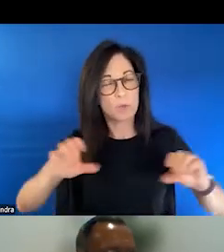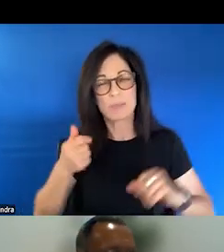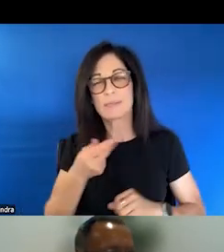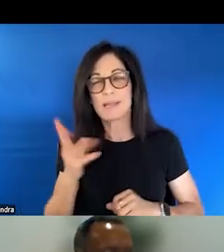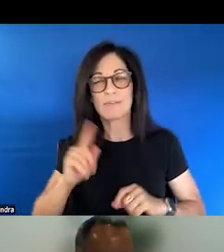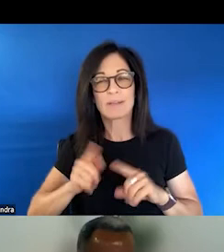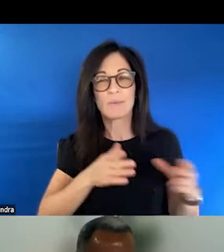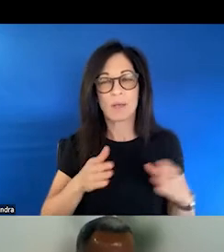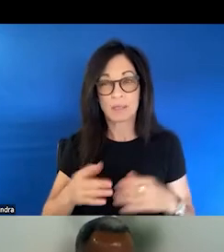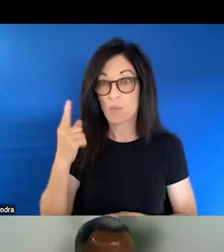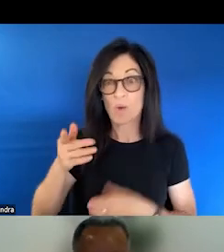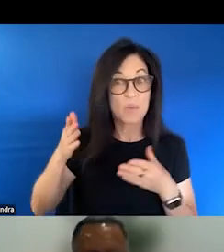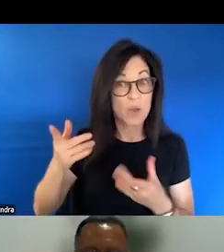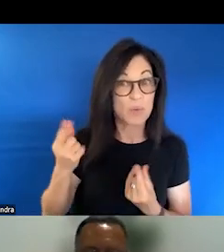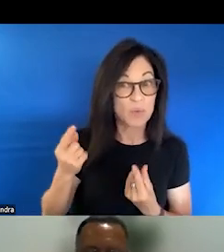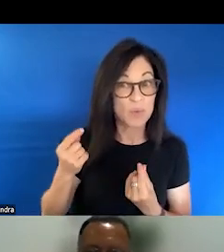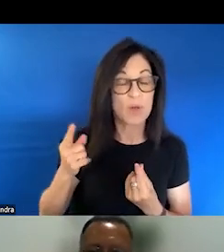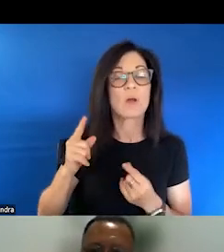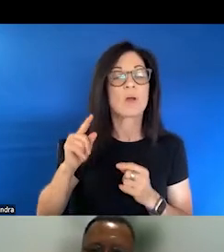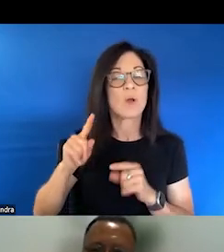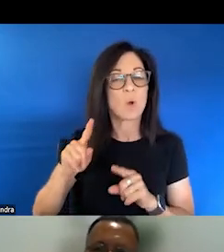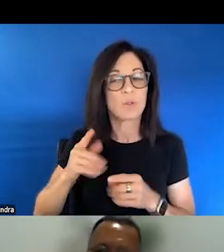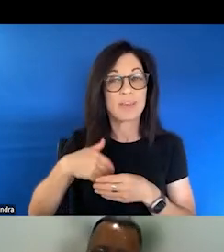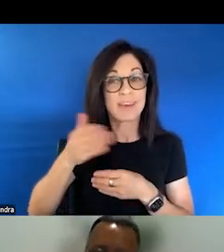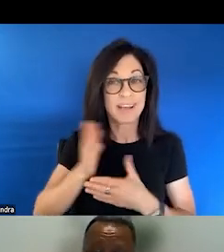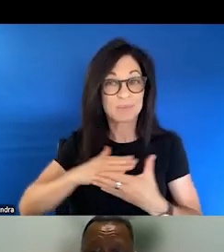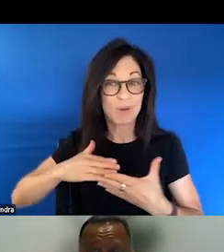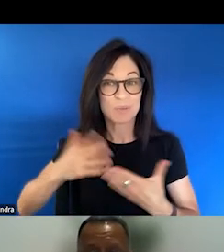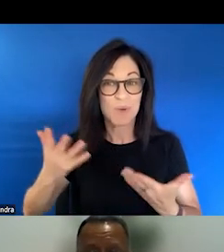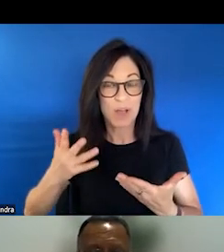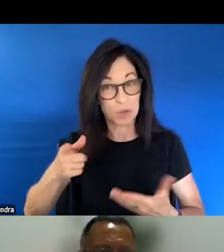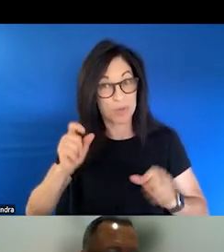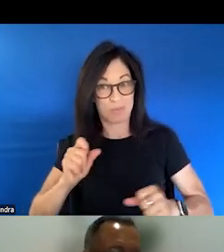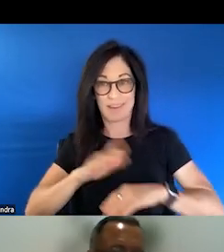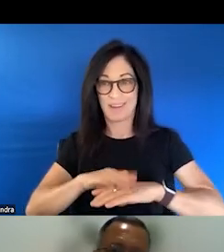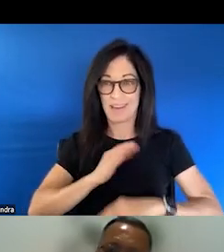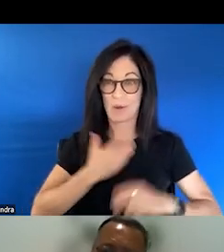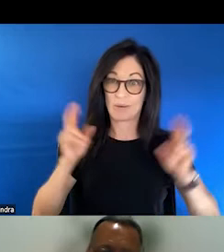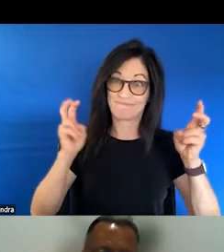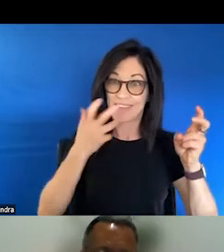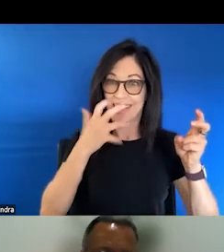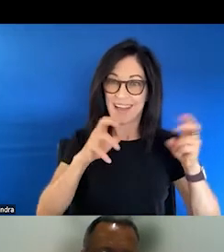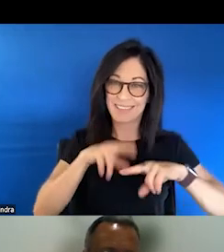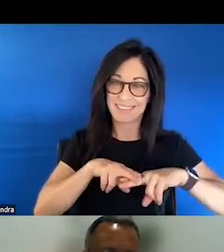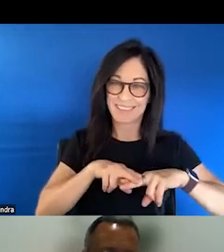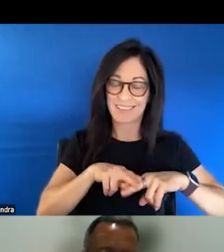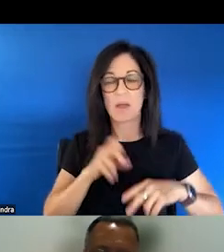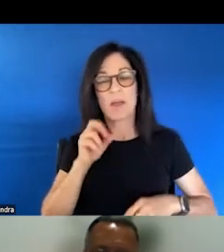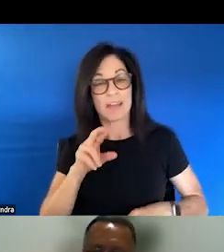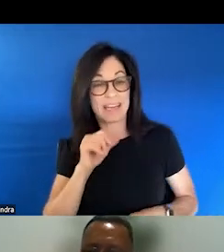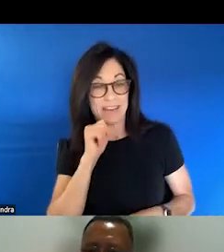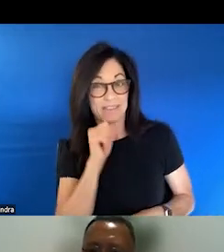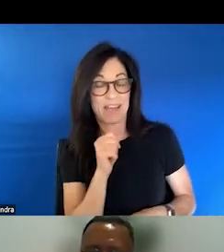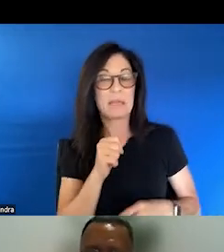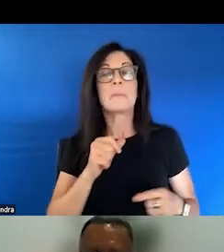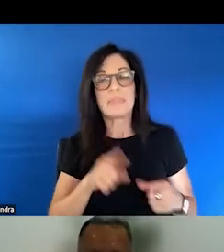One way is to go to the next portion, which is you can be on our hot seat. Otherwise, you can purchase it, and Karen will put all of